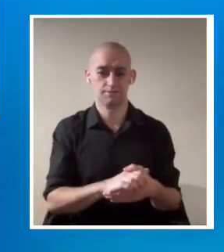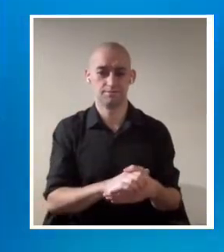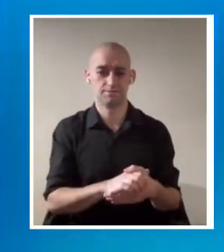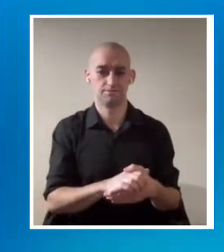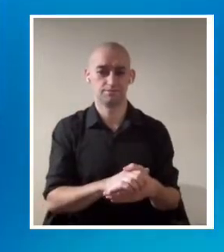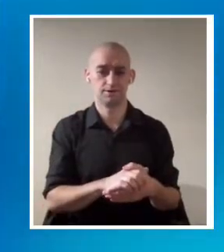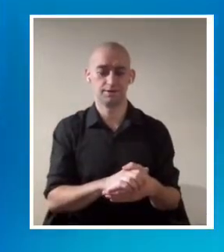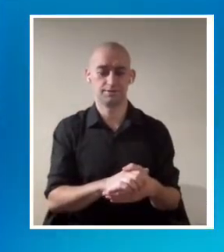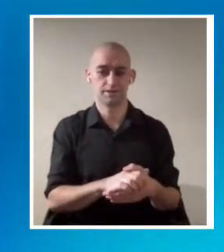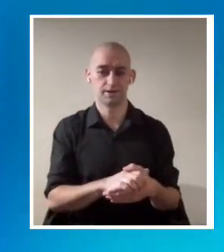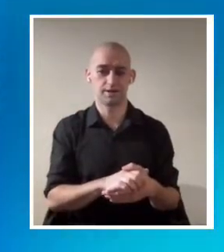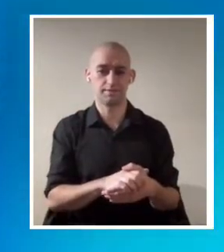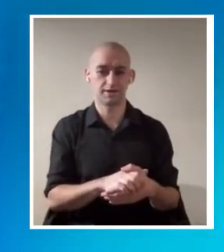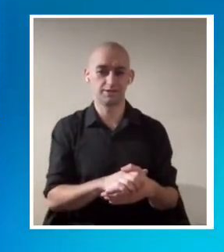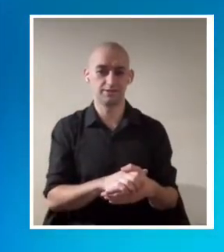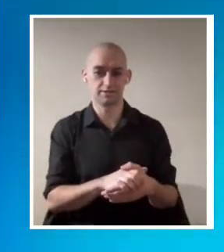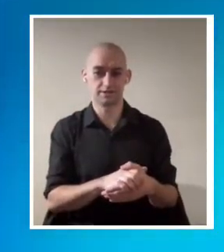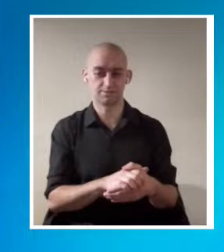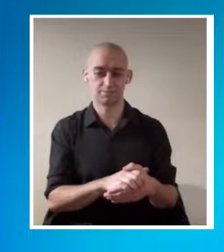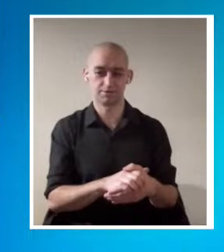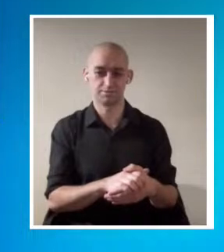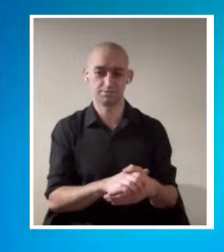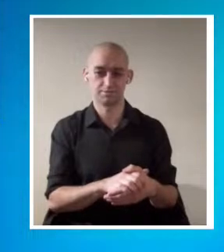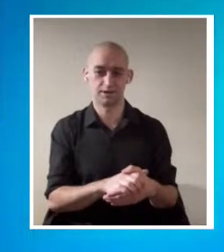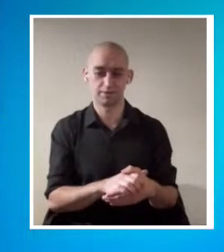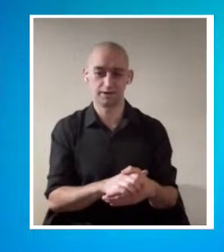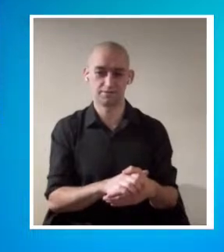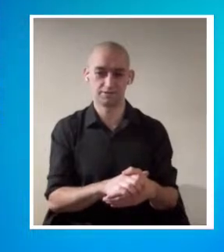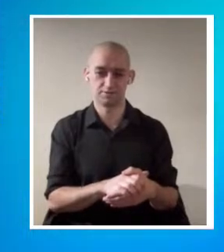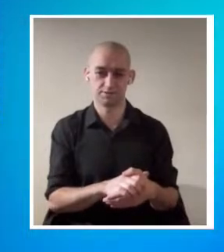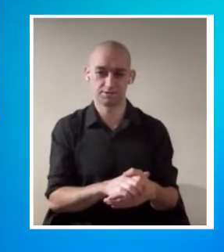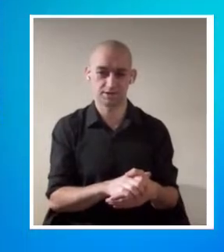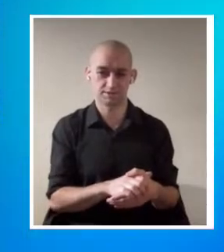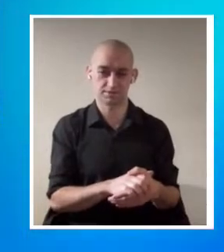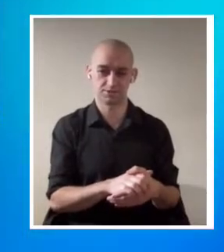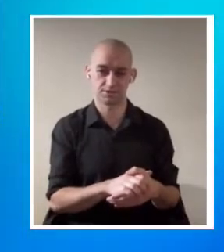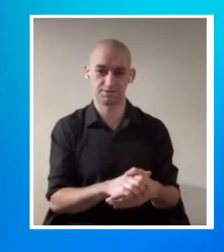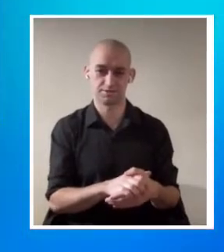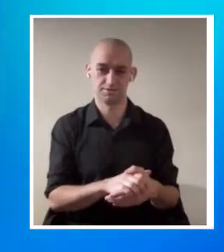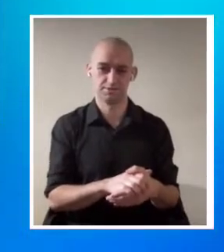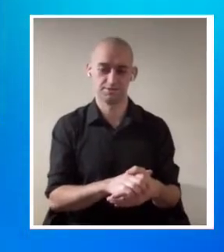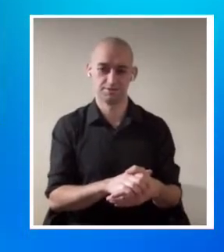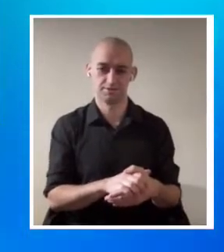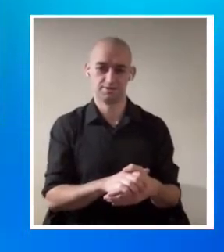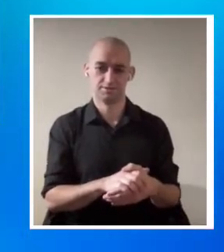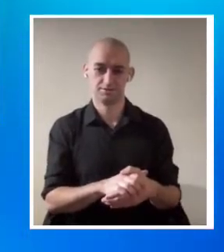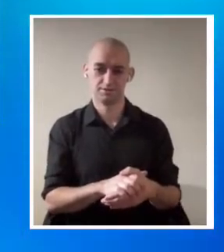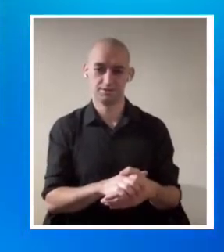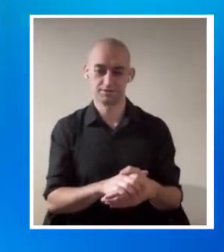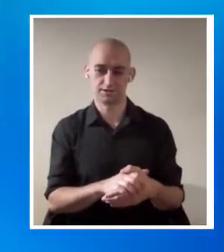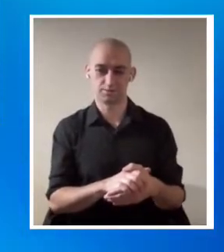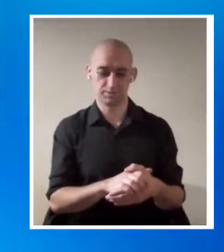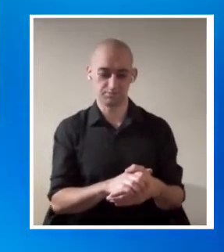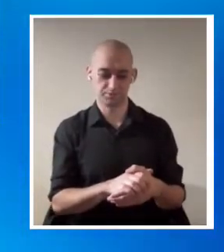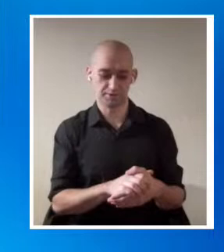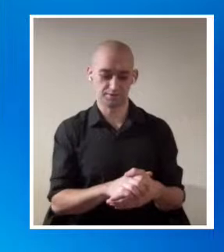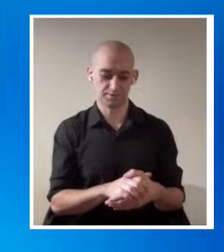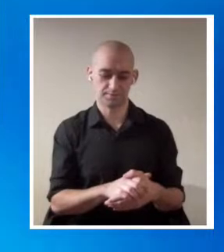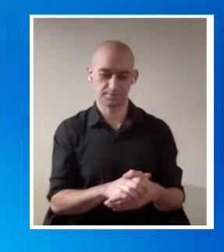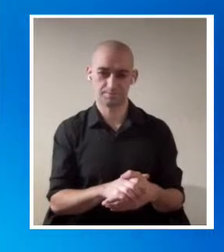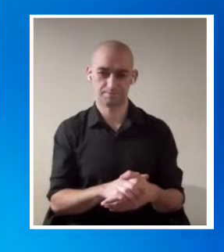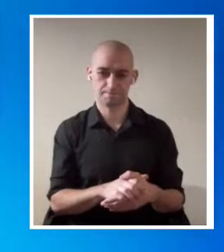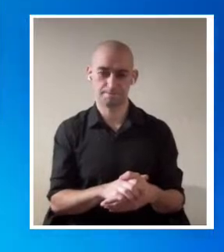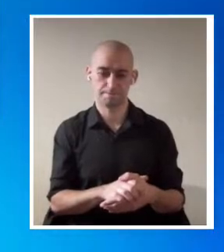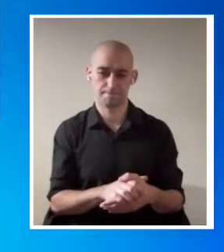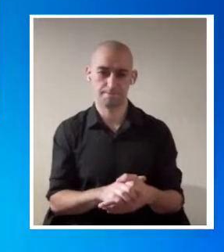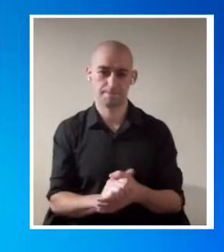poll is actually a raffle. I thought about that and I was like, yeah, because it's considered a poll. Okay. So they would have to select